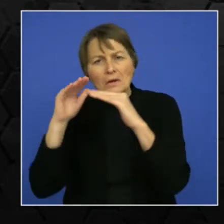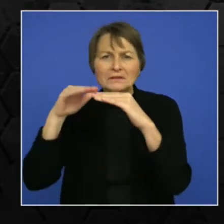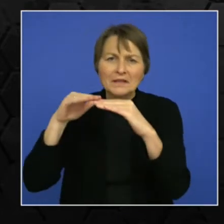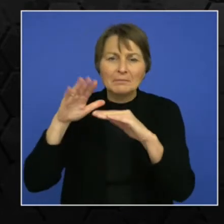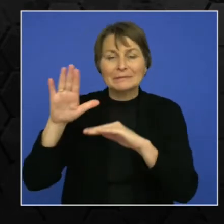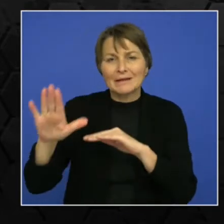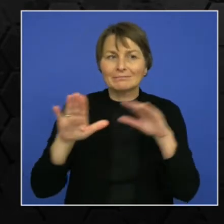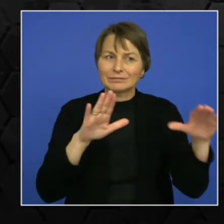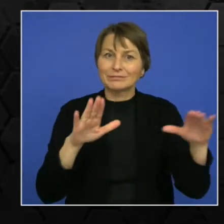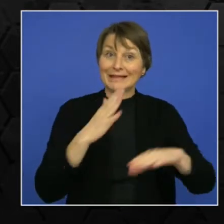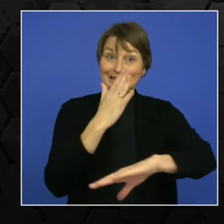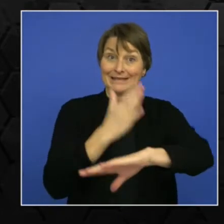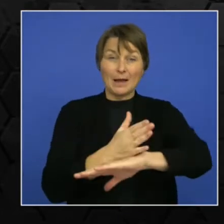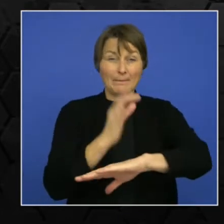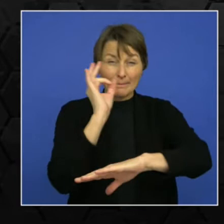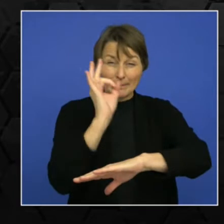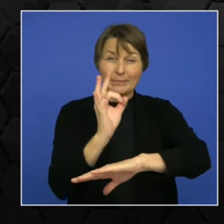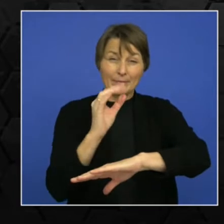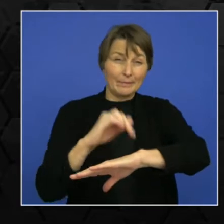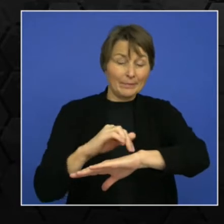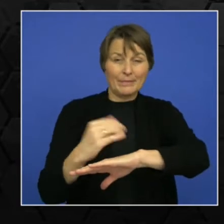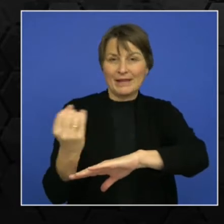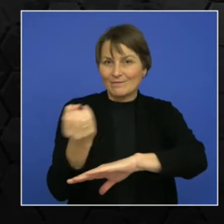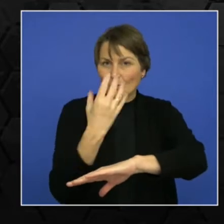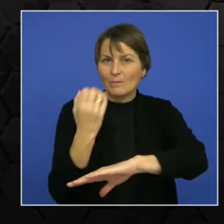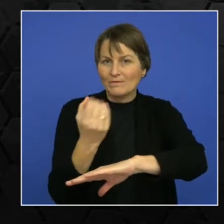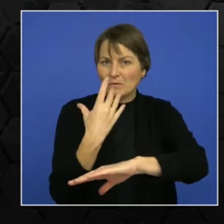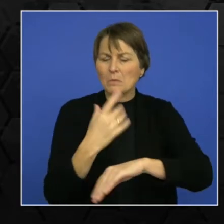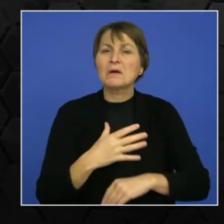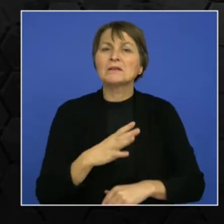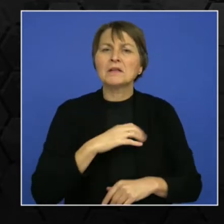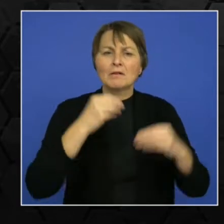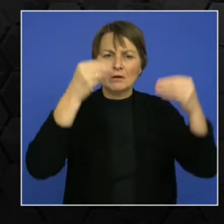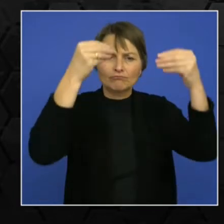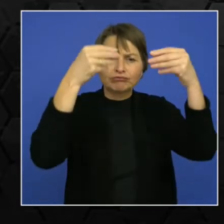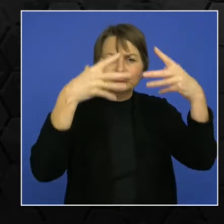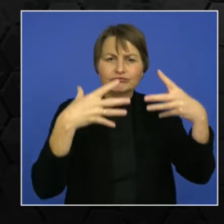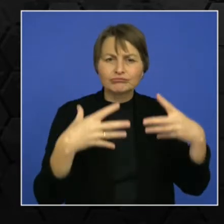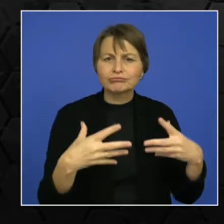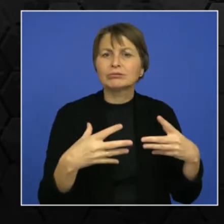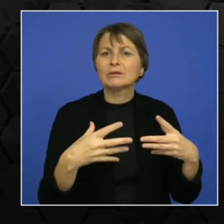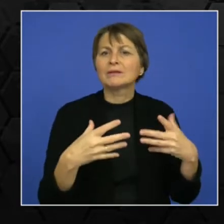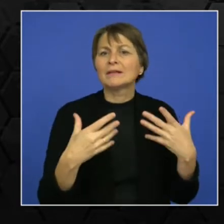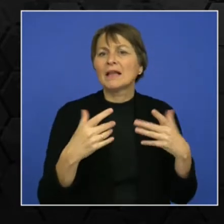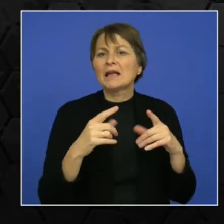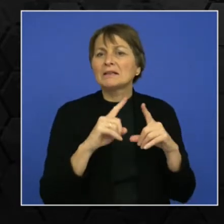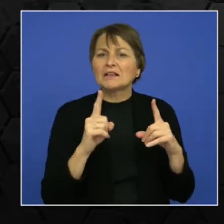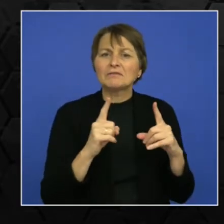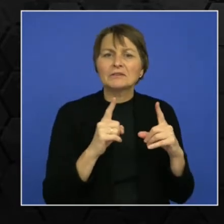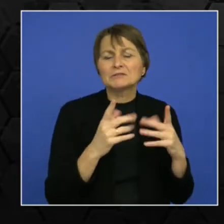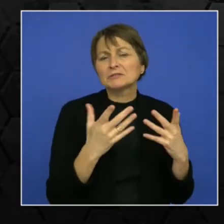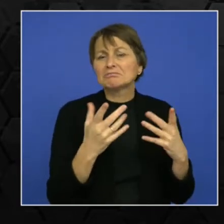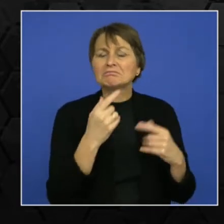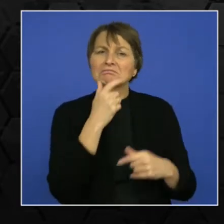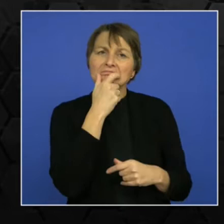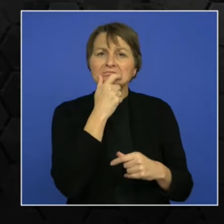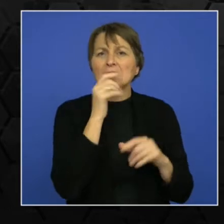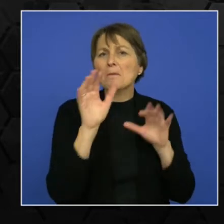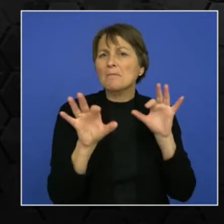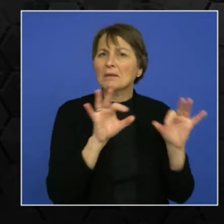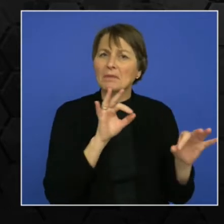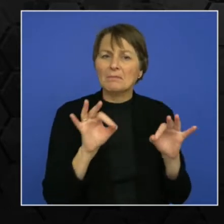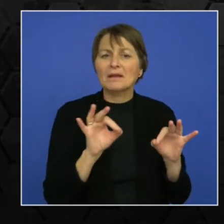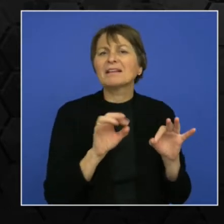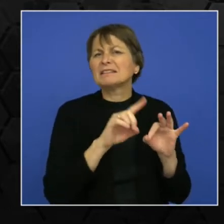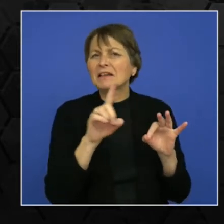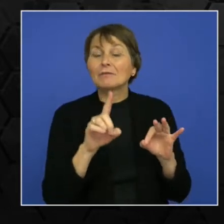real-time destinations which you can choose from. Like there are multiple filters that are available there, so you can choose many different